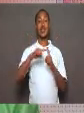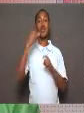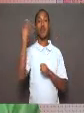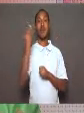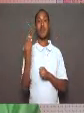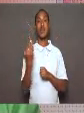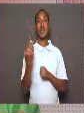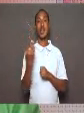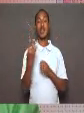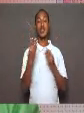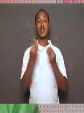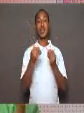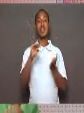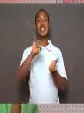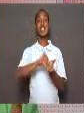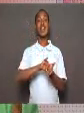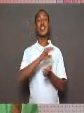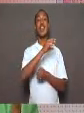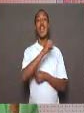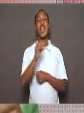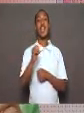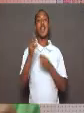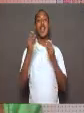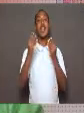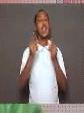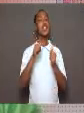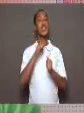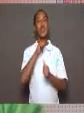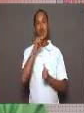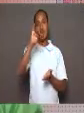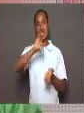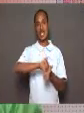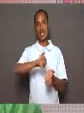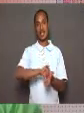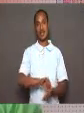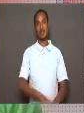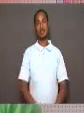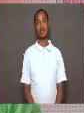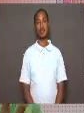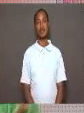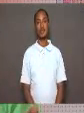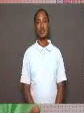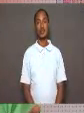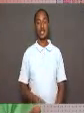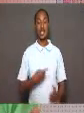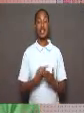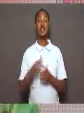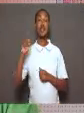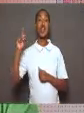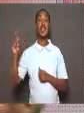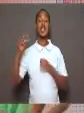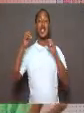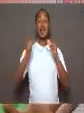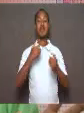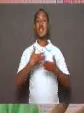form a soluble salt and an insoluble salt. These products can